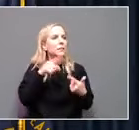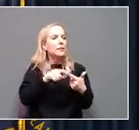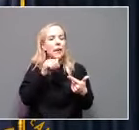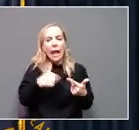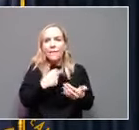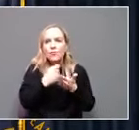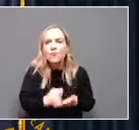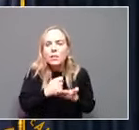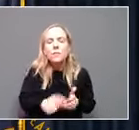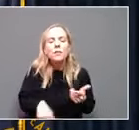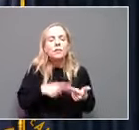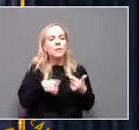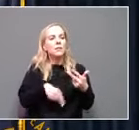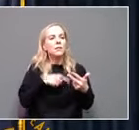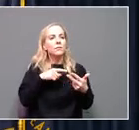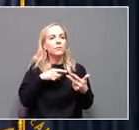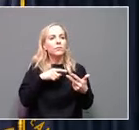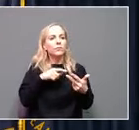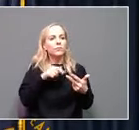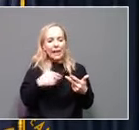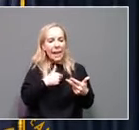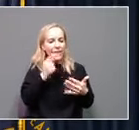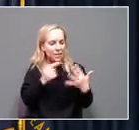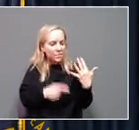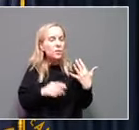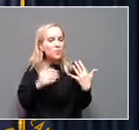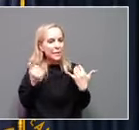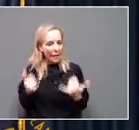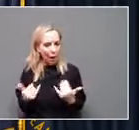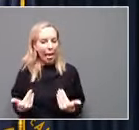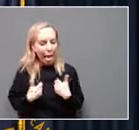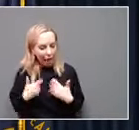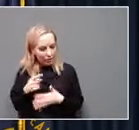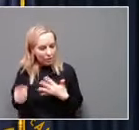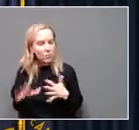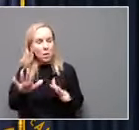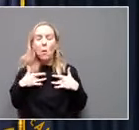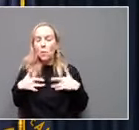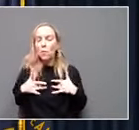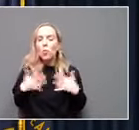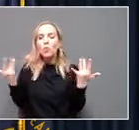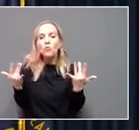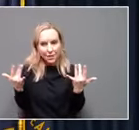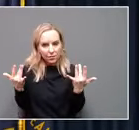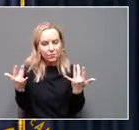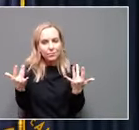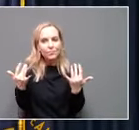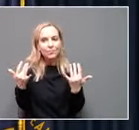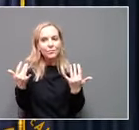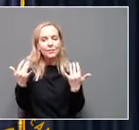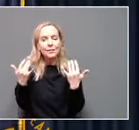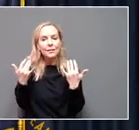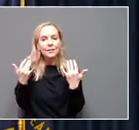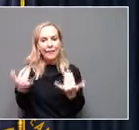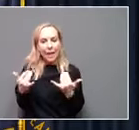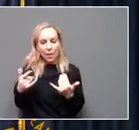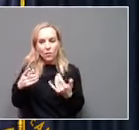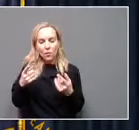way that we do. So I am thrilled at the direction that COVID is going, getting